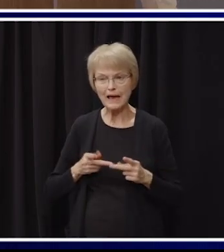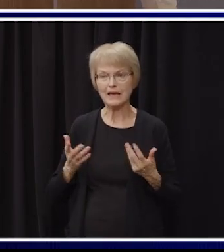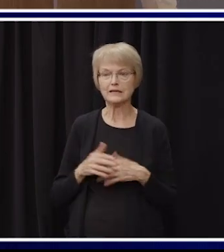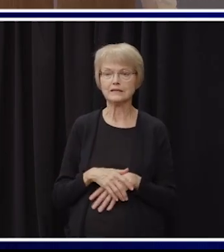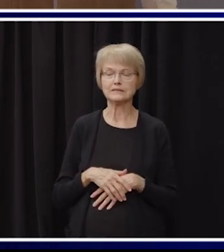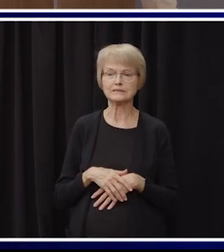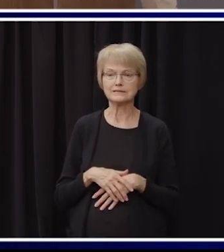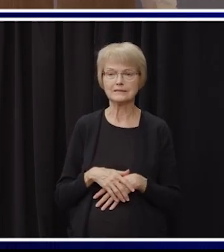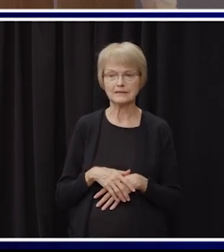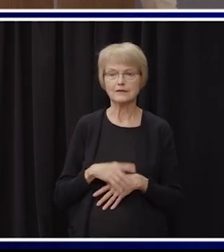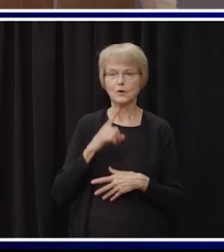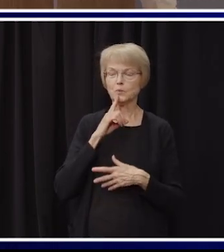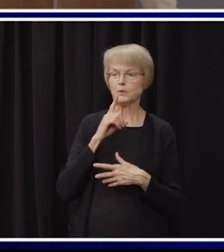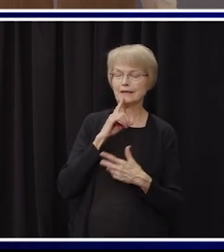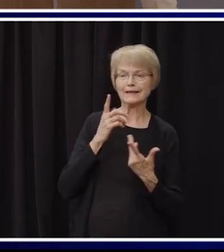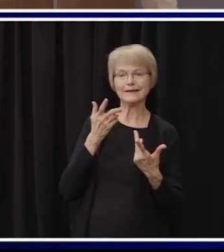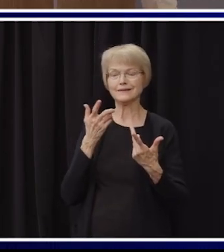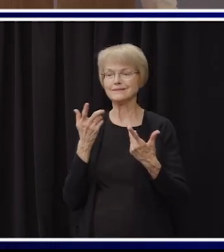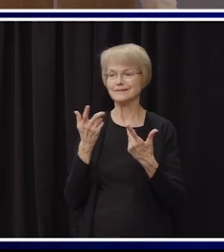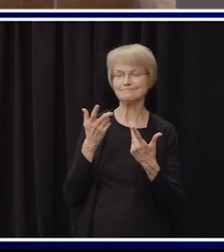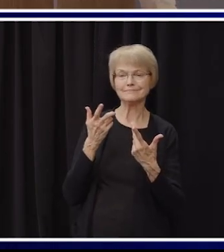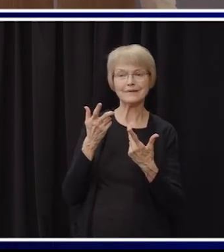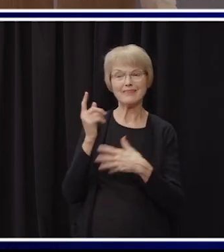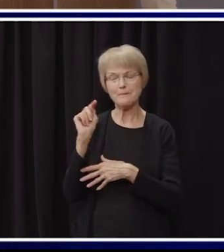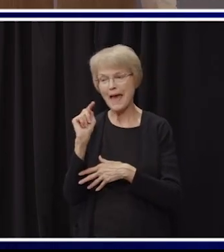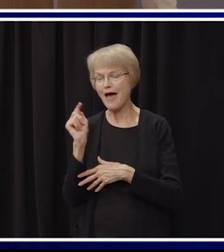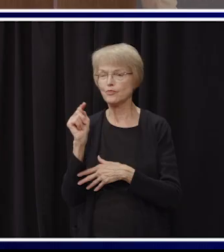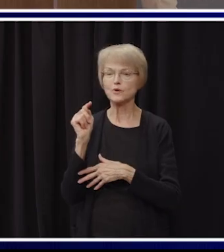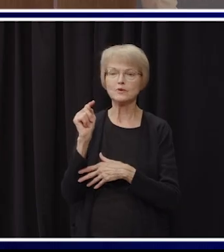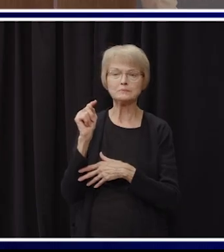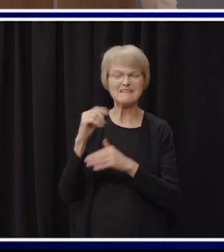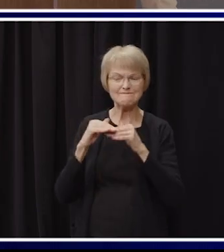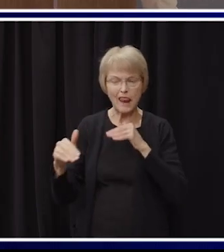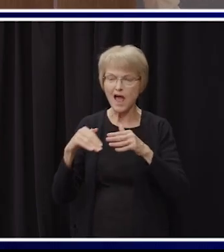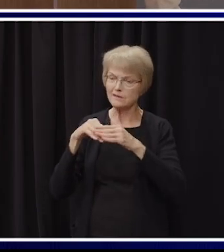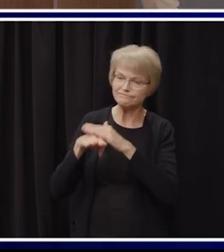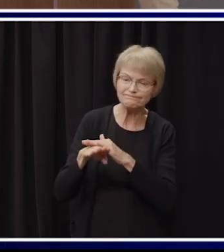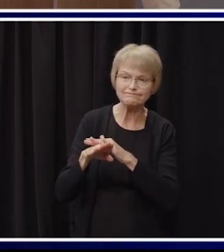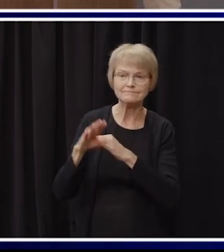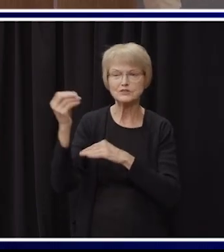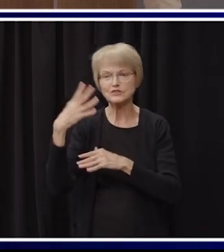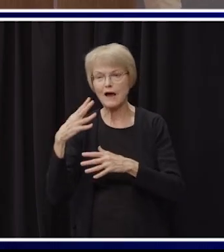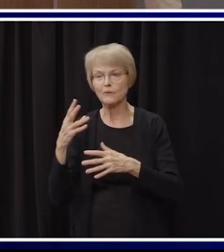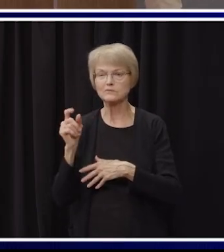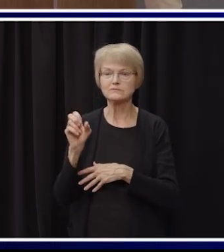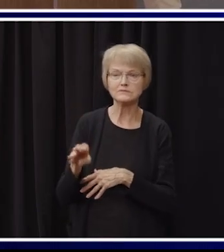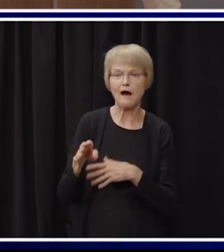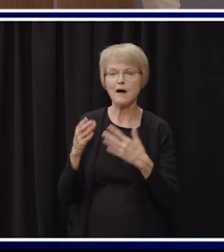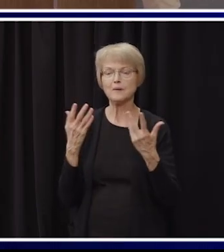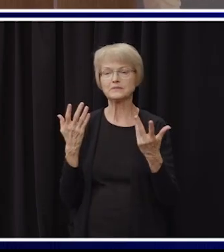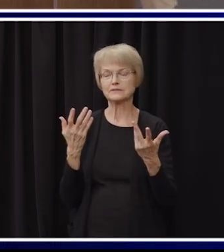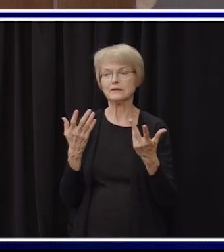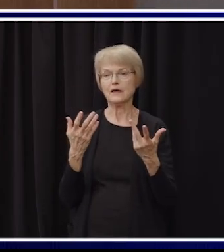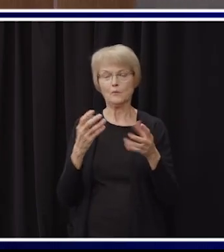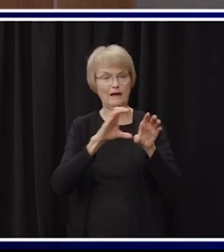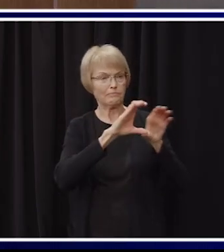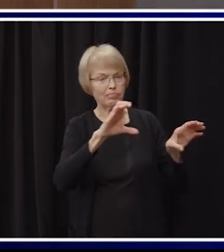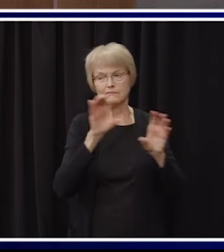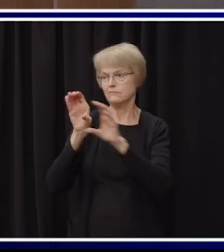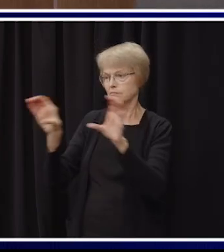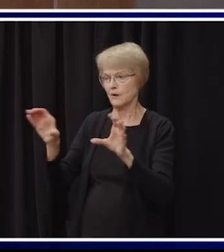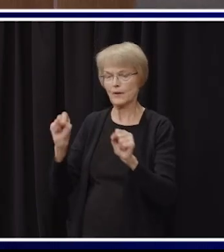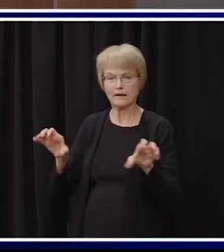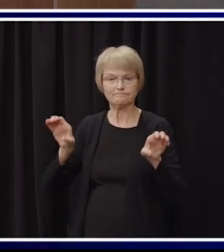curbless showers and anti-slip floors. Always blocking in the walls, in showers and around toilets for grab